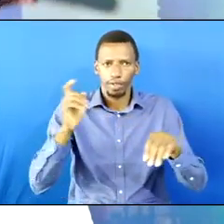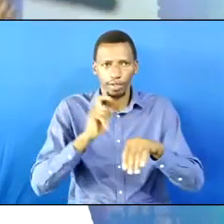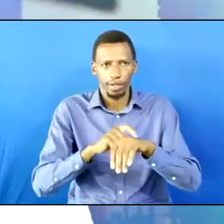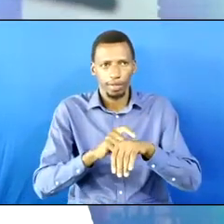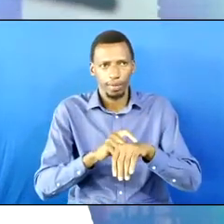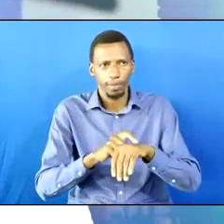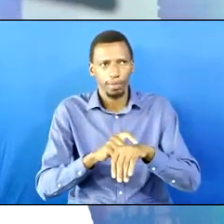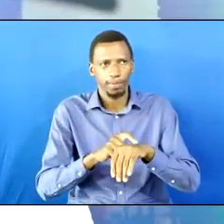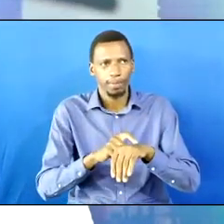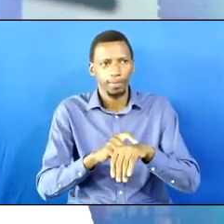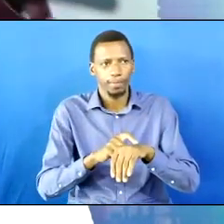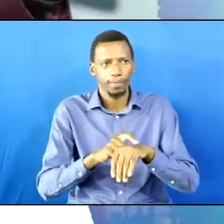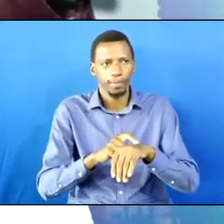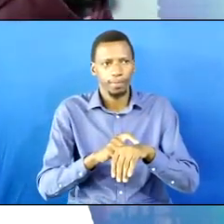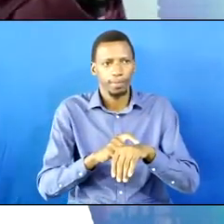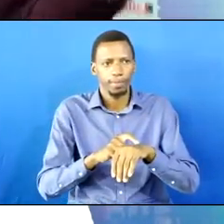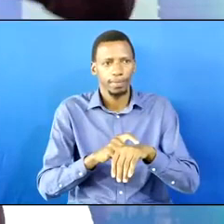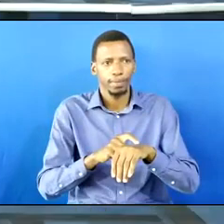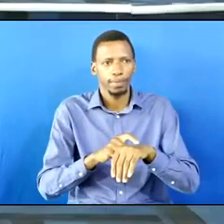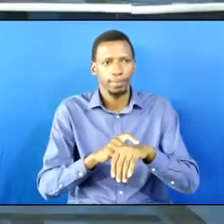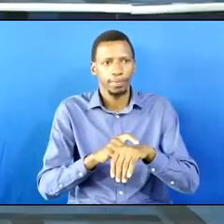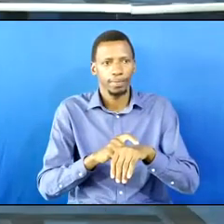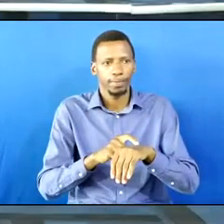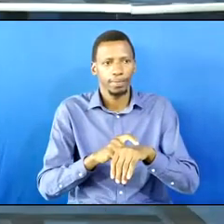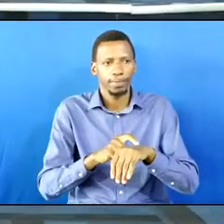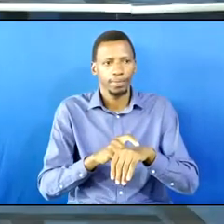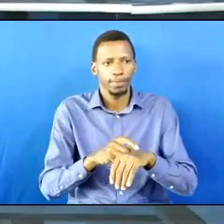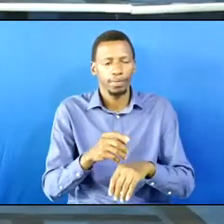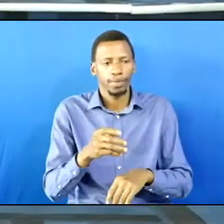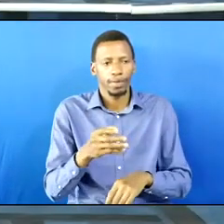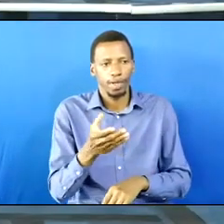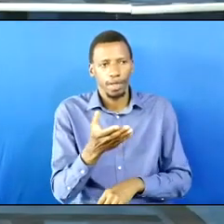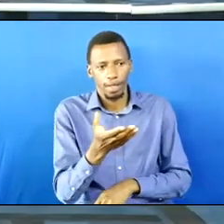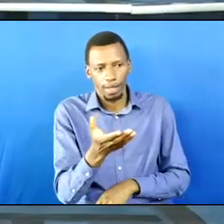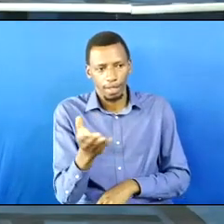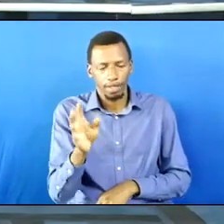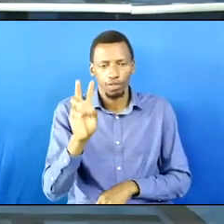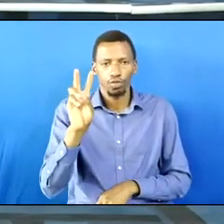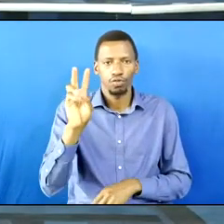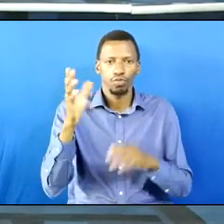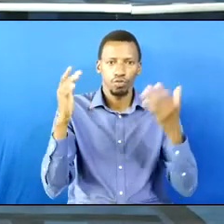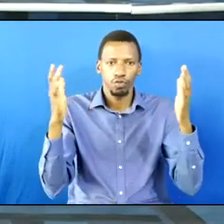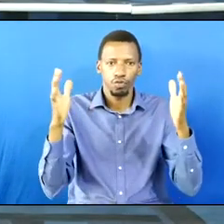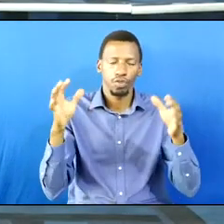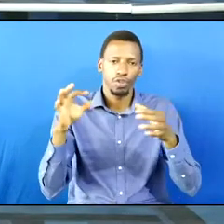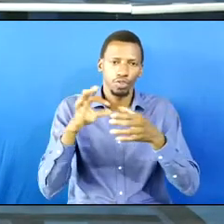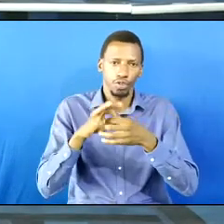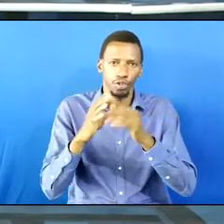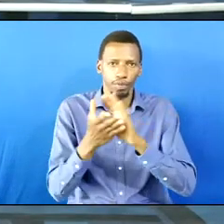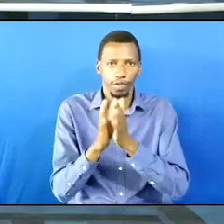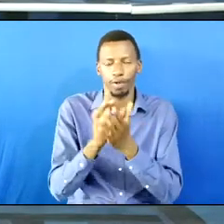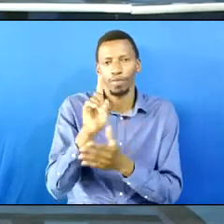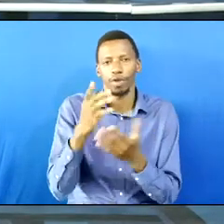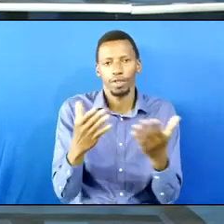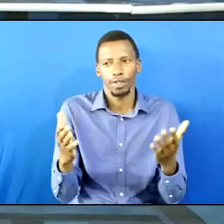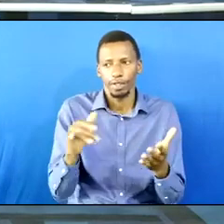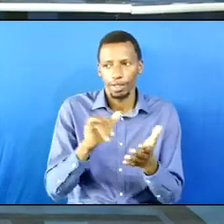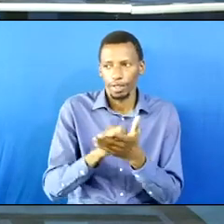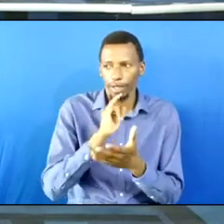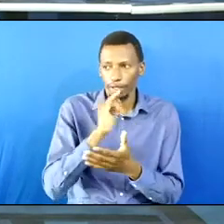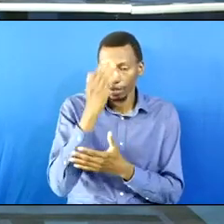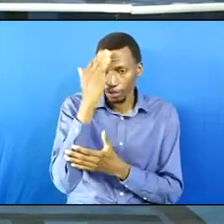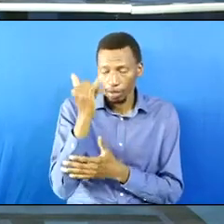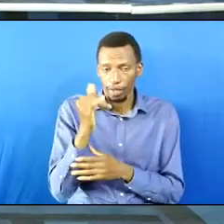the period, they call it the Hellenistic periods. These two festivals were interjoined and they become one thing. And that's why